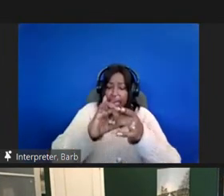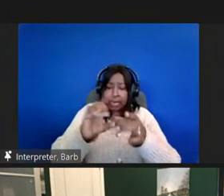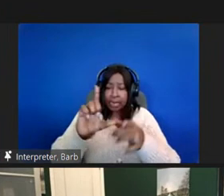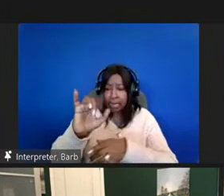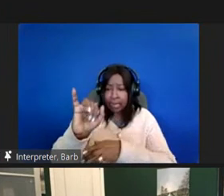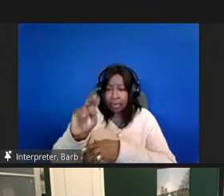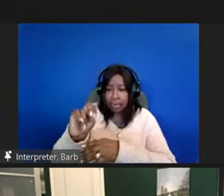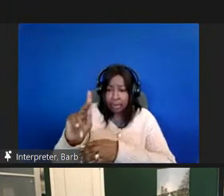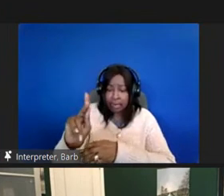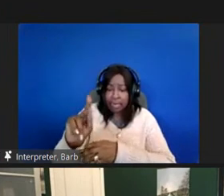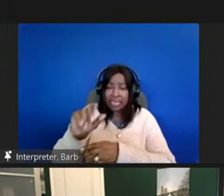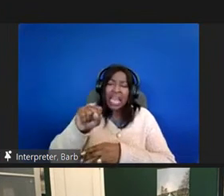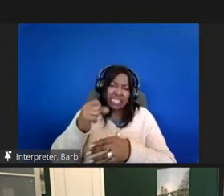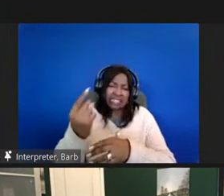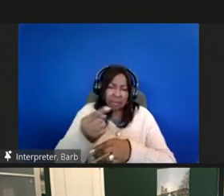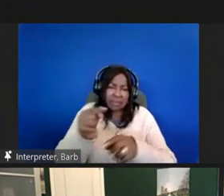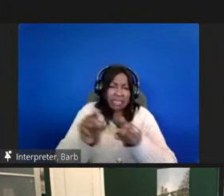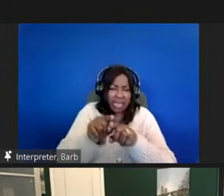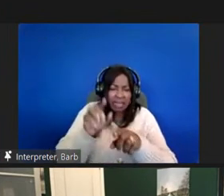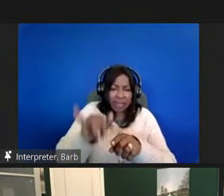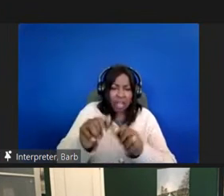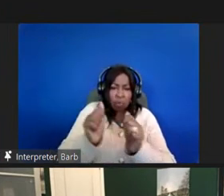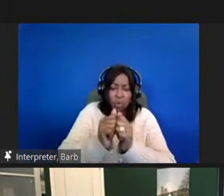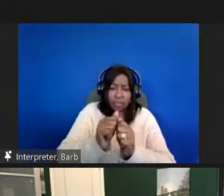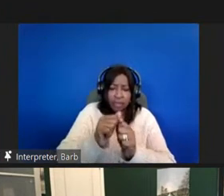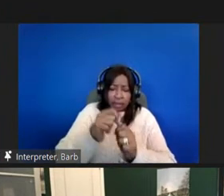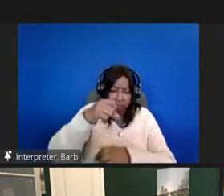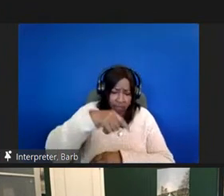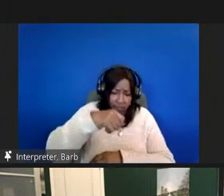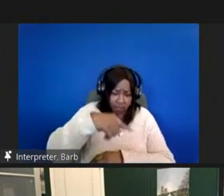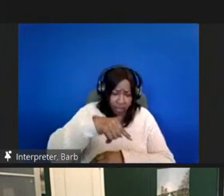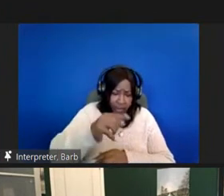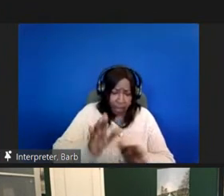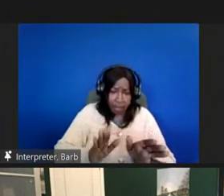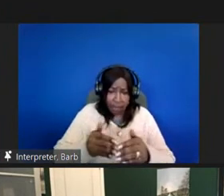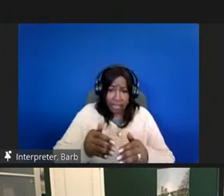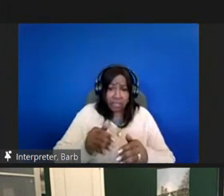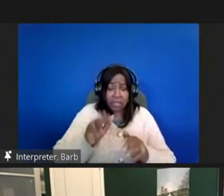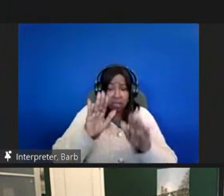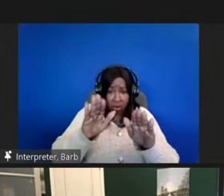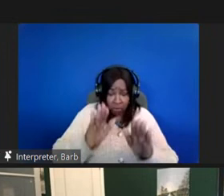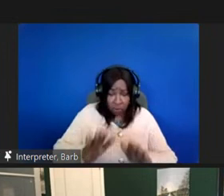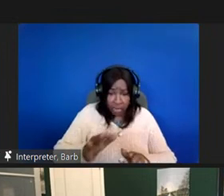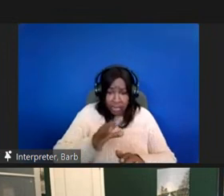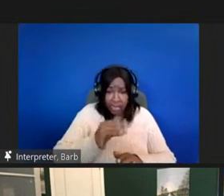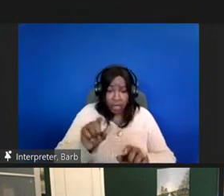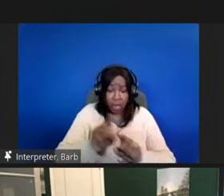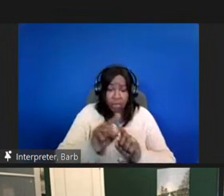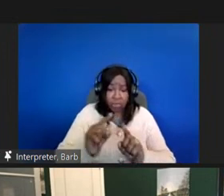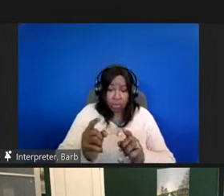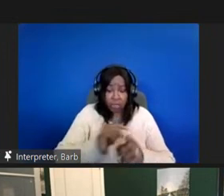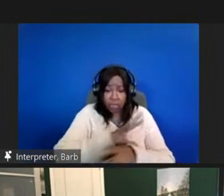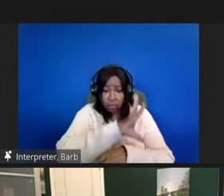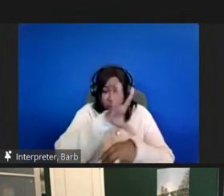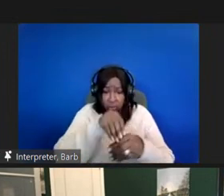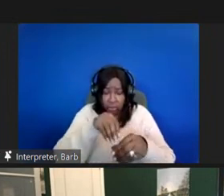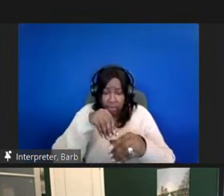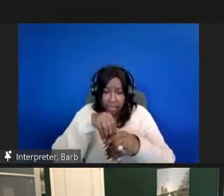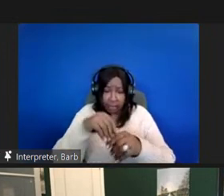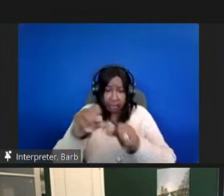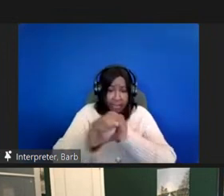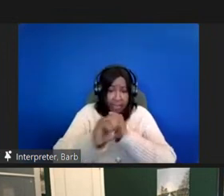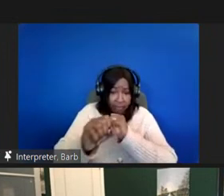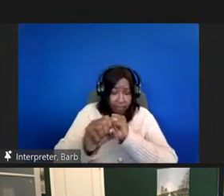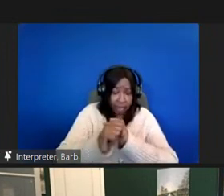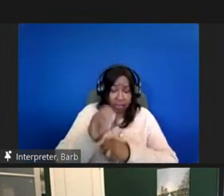So something similar to that with the fare boxes would be great, but also incorporating into the campaign. If you're going to be